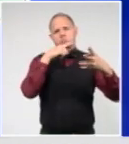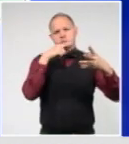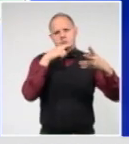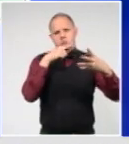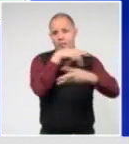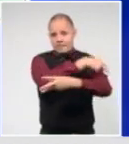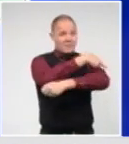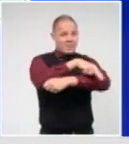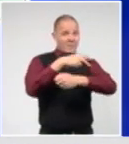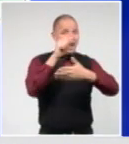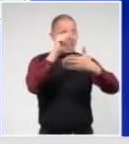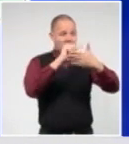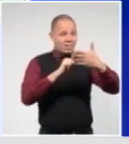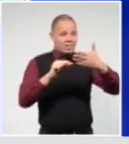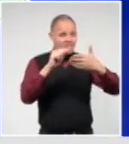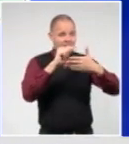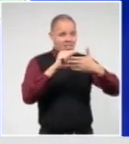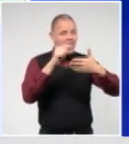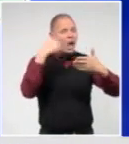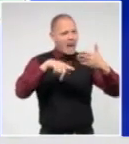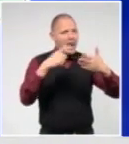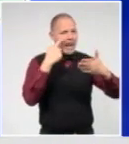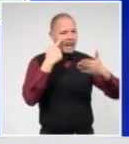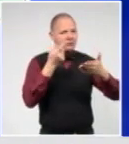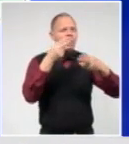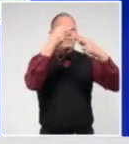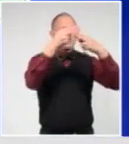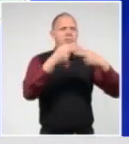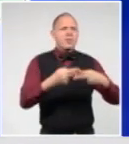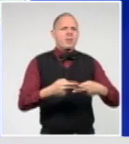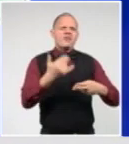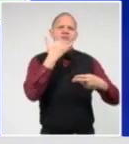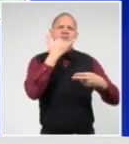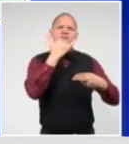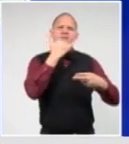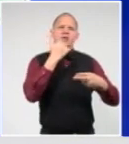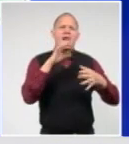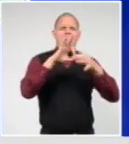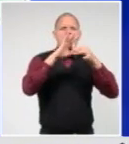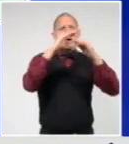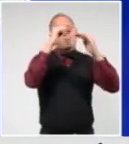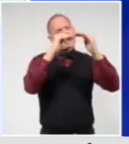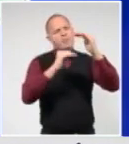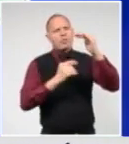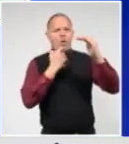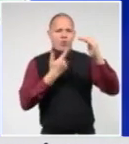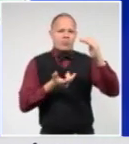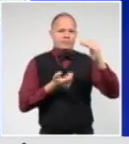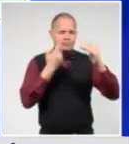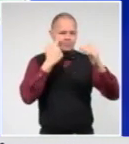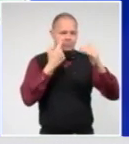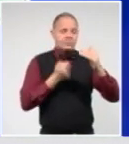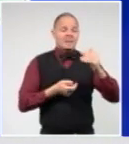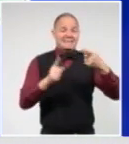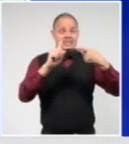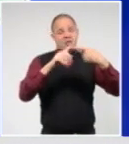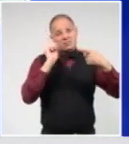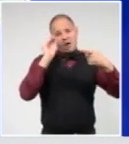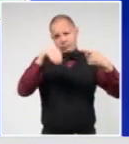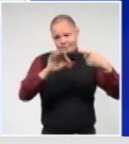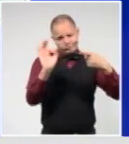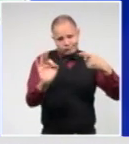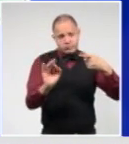1,057,000 cases. From the Americas, after the United States and Brazil, comes Peru,